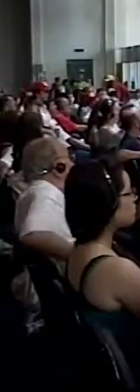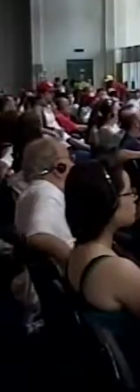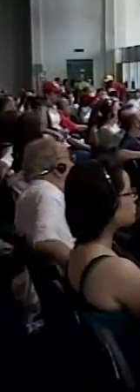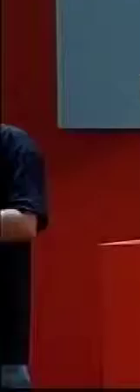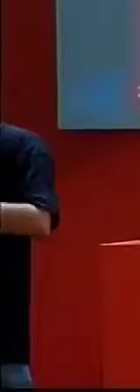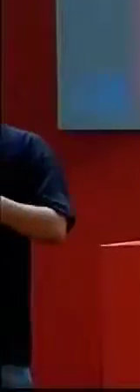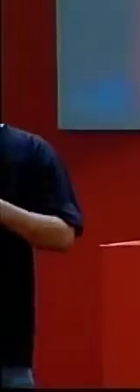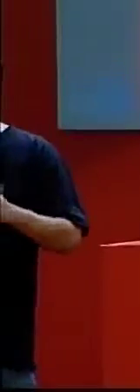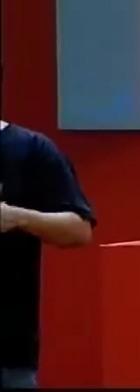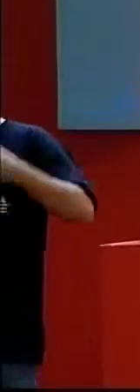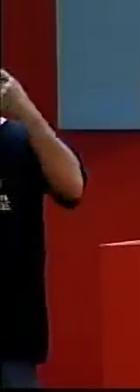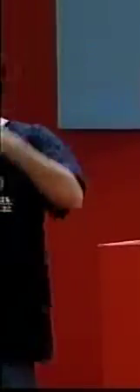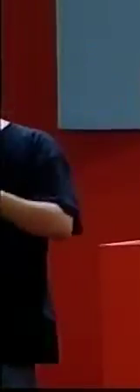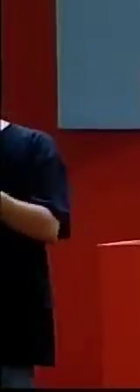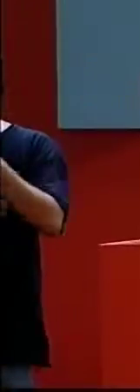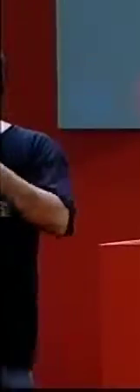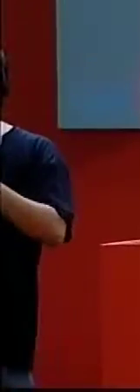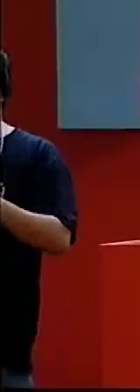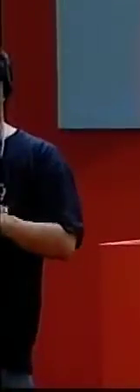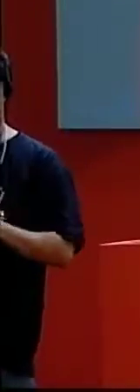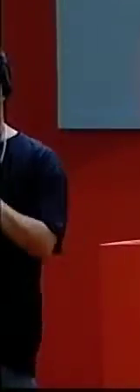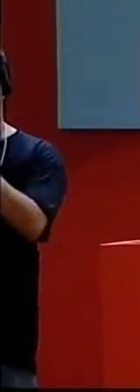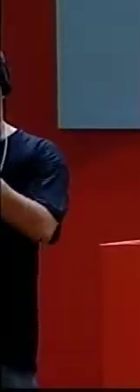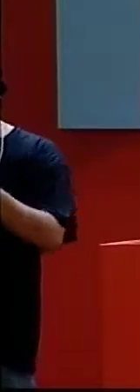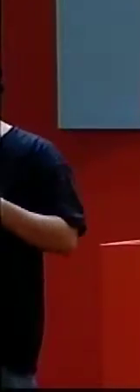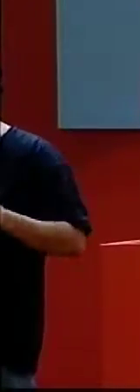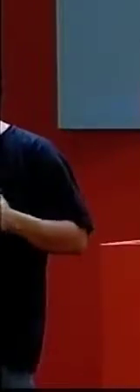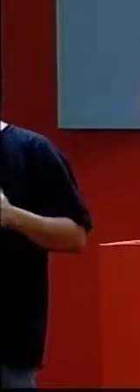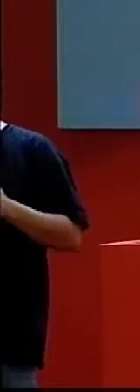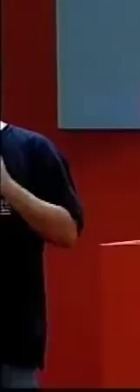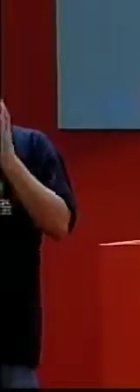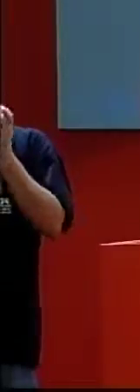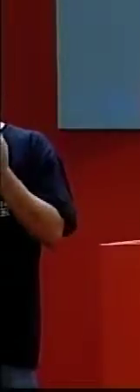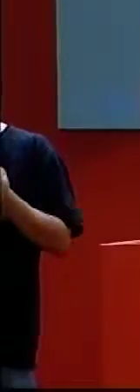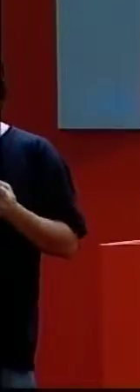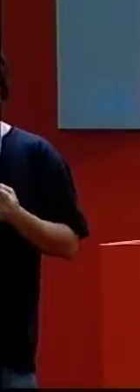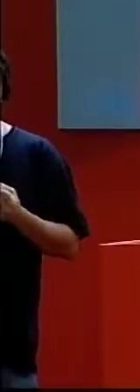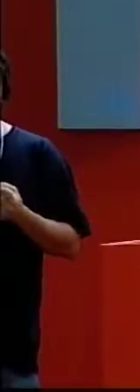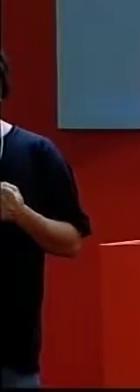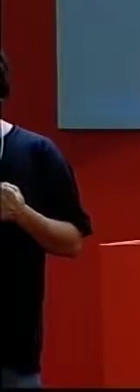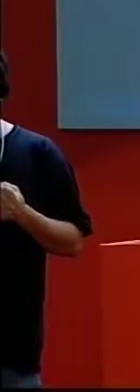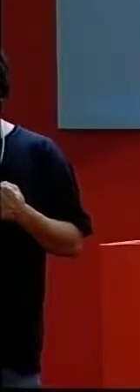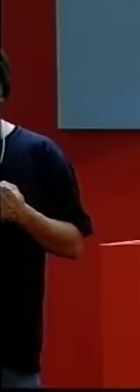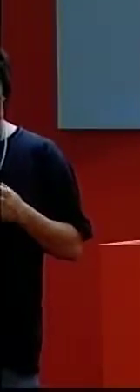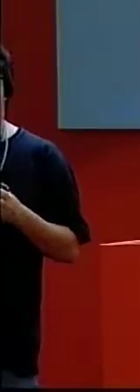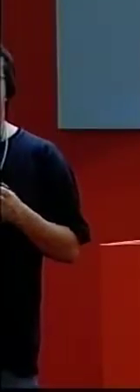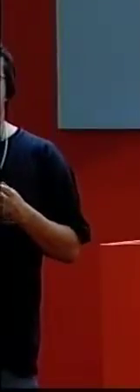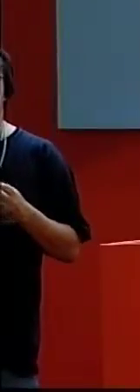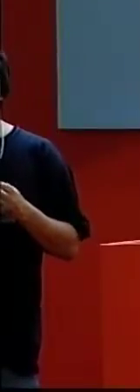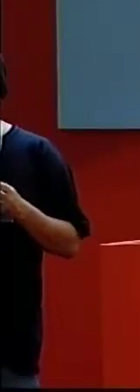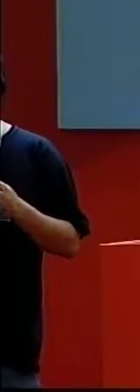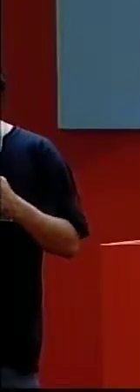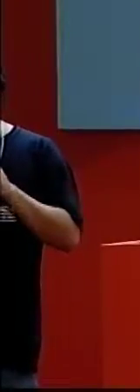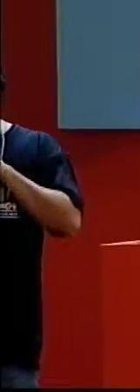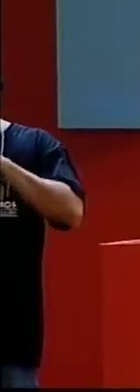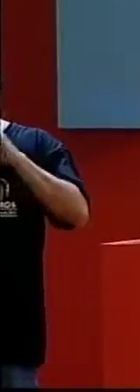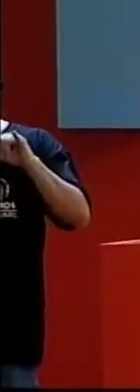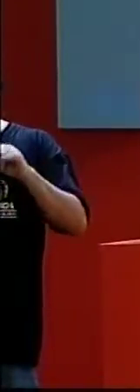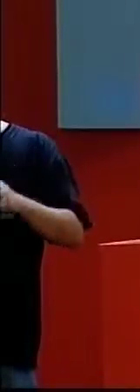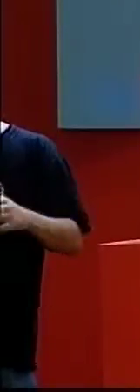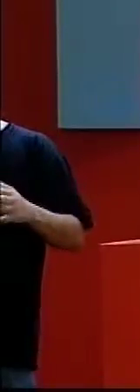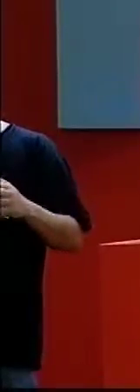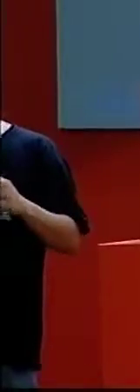accept the definitions of development that have been accepted in the UN framework, but that we can talk about things differently.